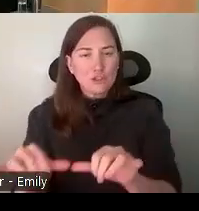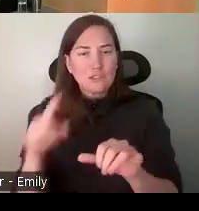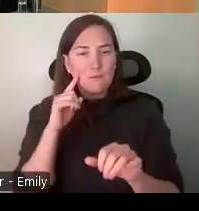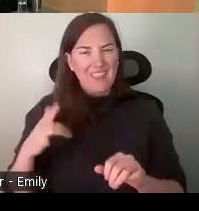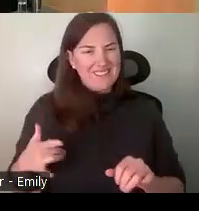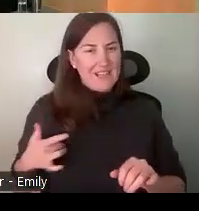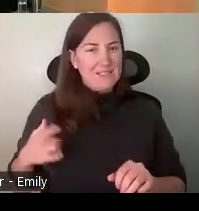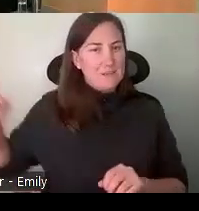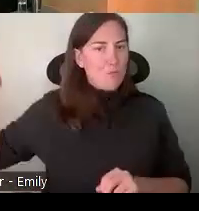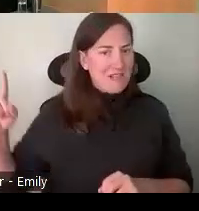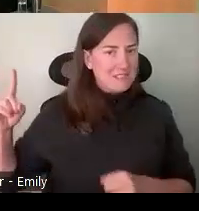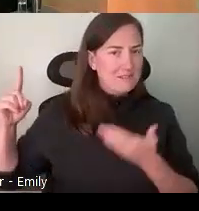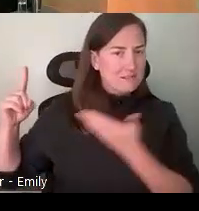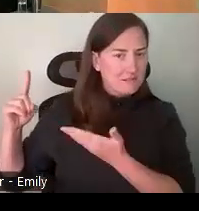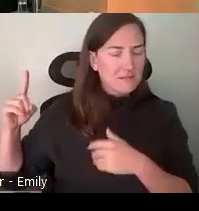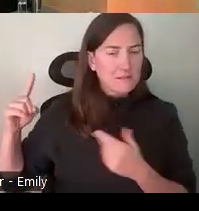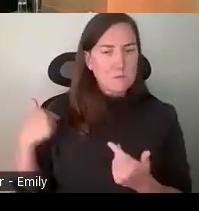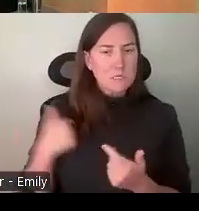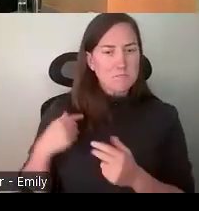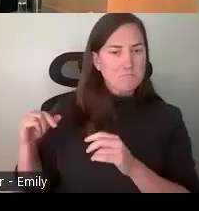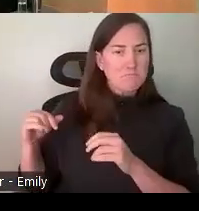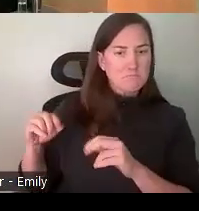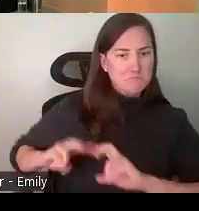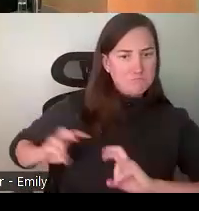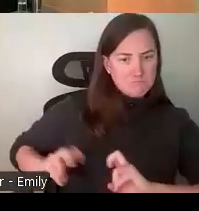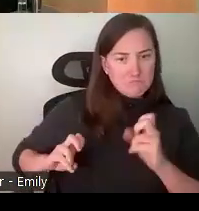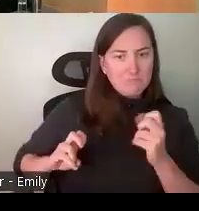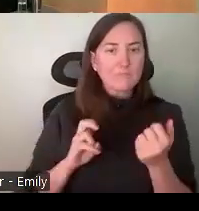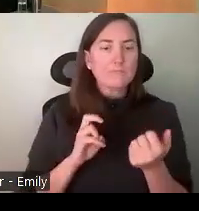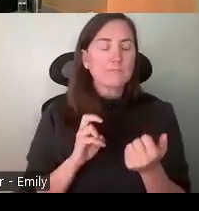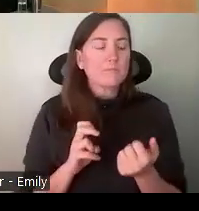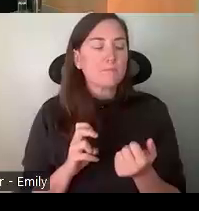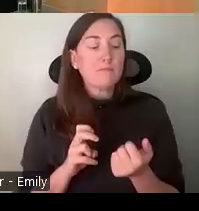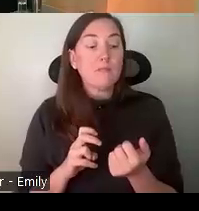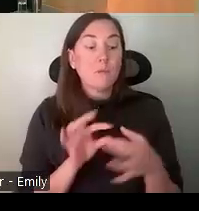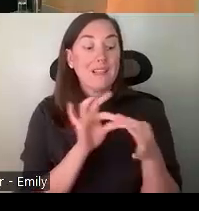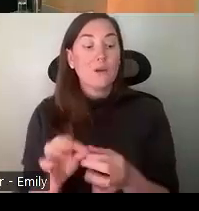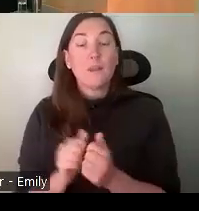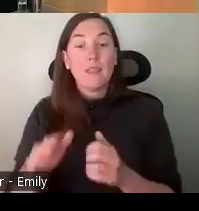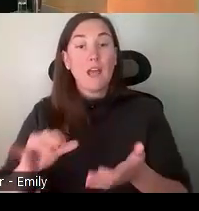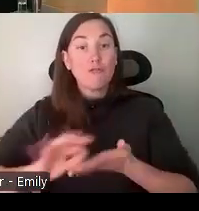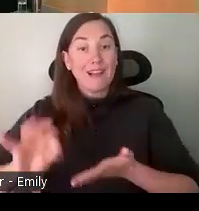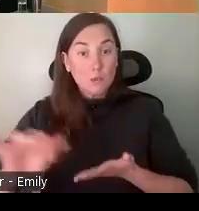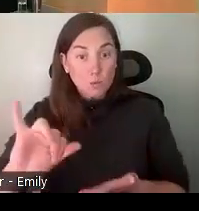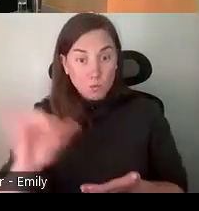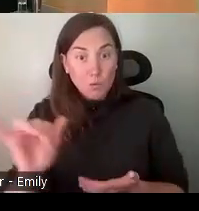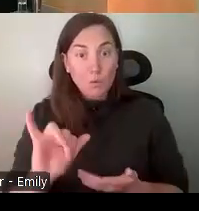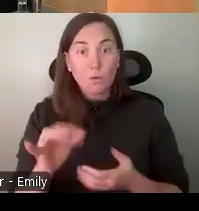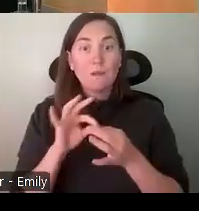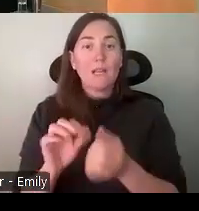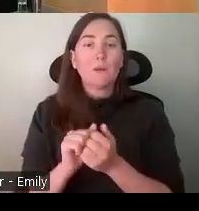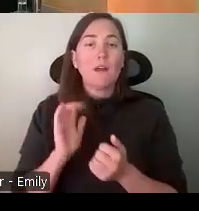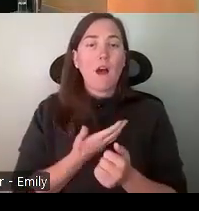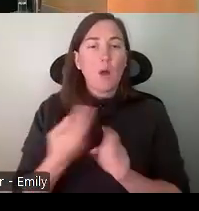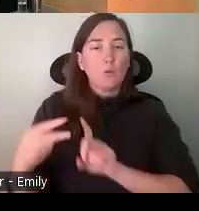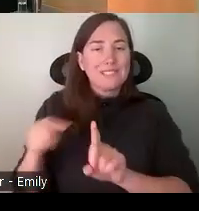presence in relationship to that, those ratings in our perceptual pop-out